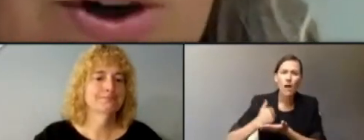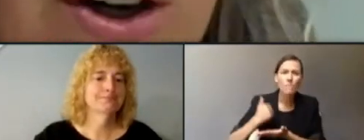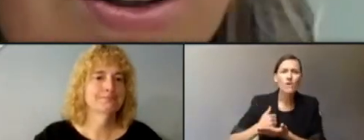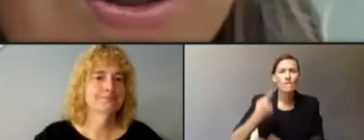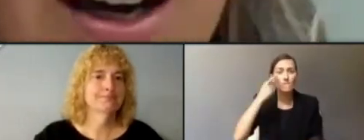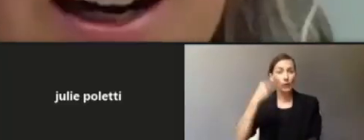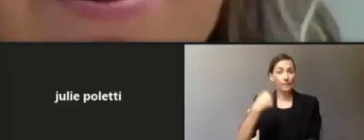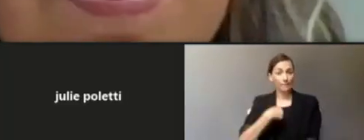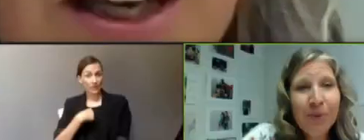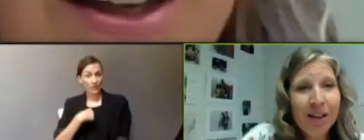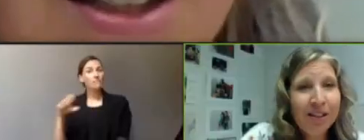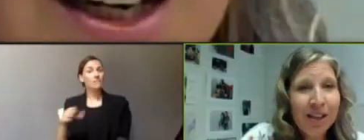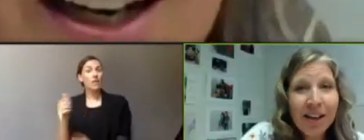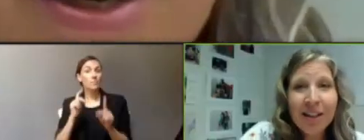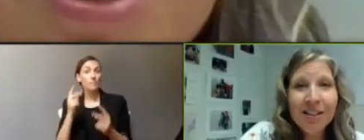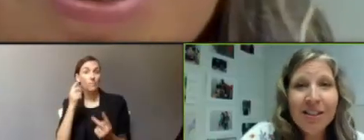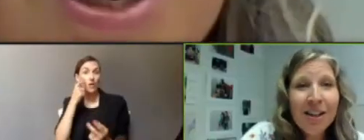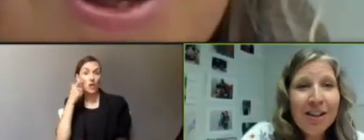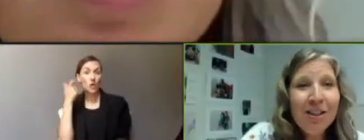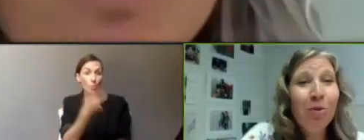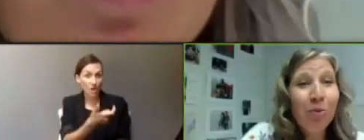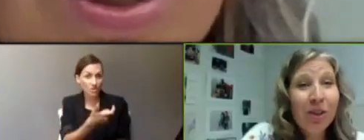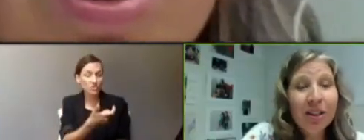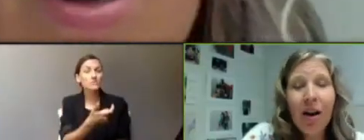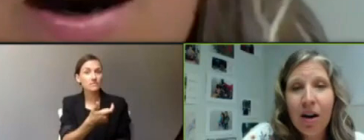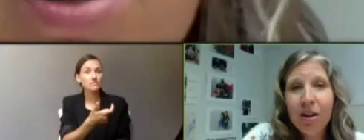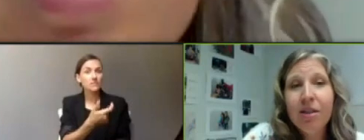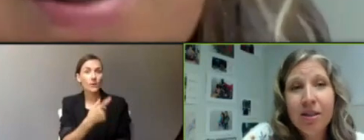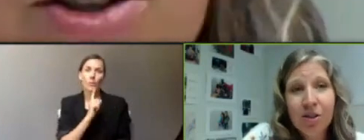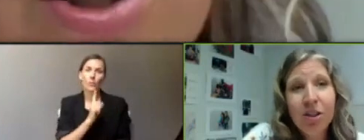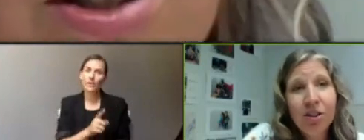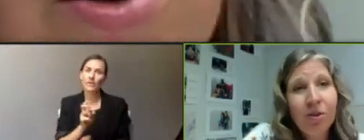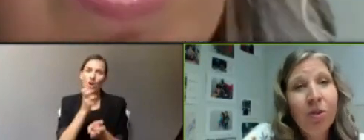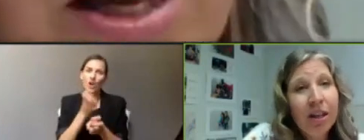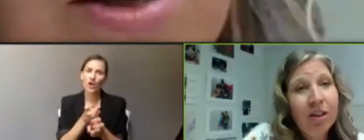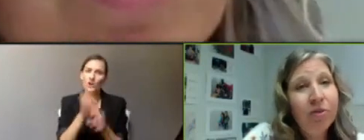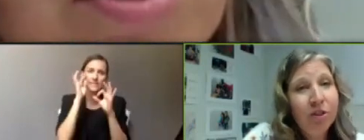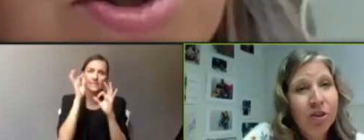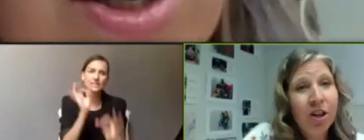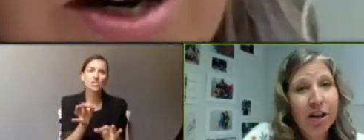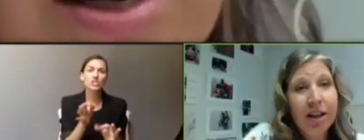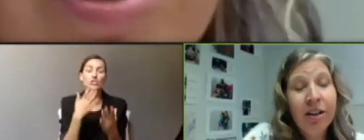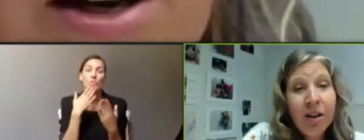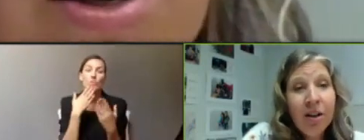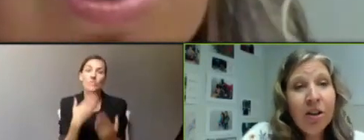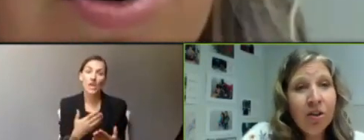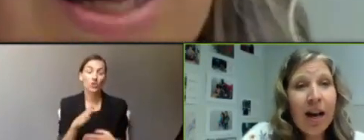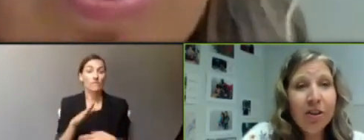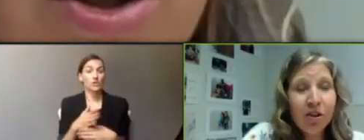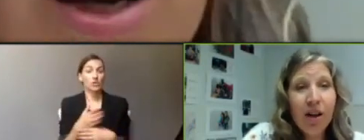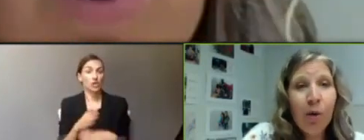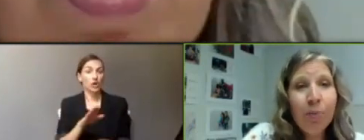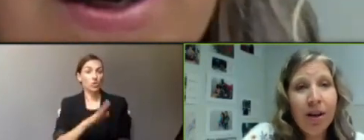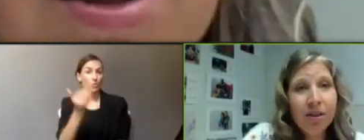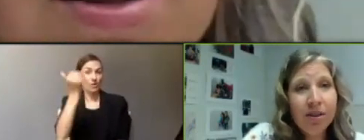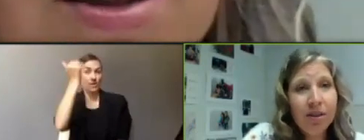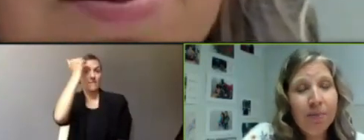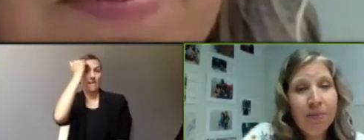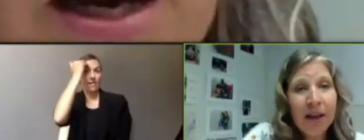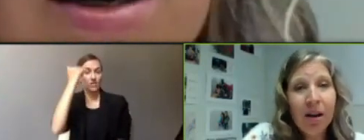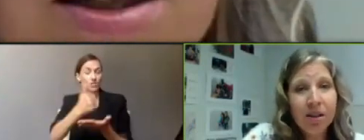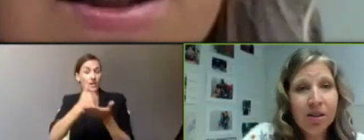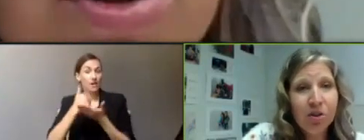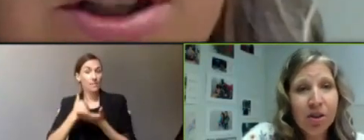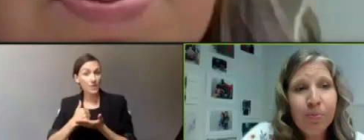our viewers because these are really hard decisions. So thank you for sharing your knowledge and helping us